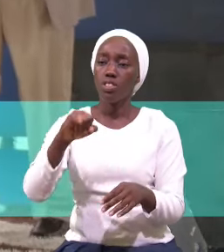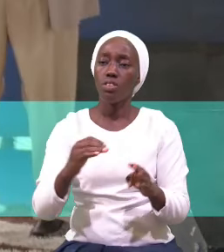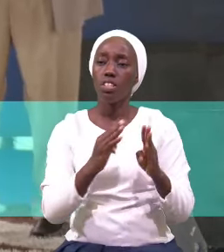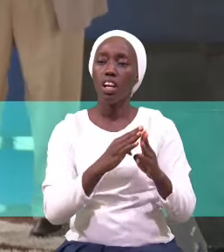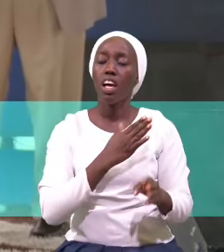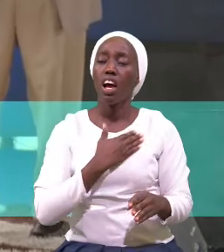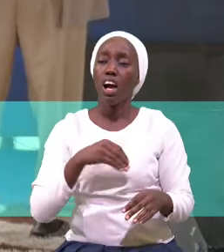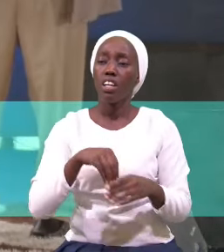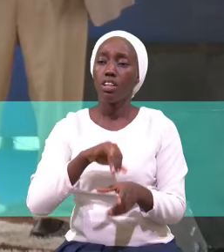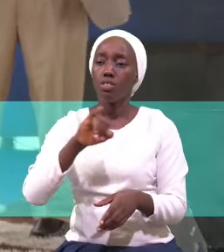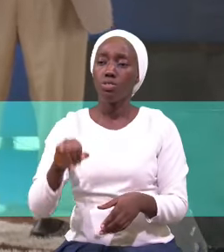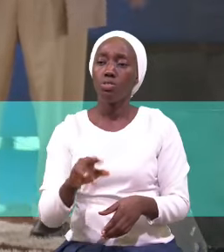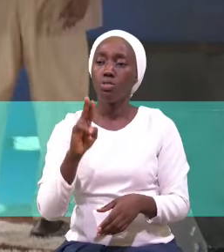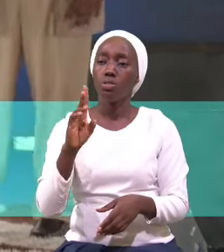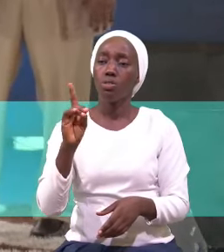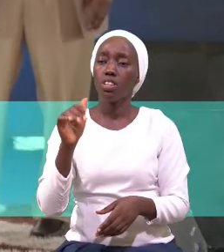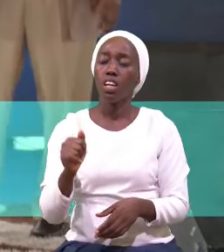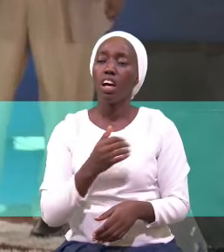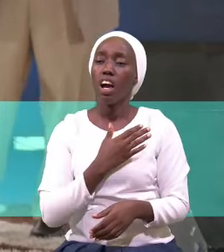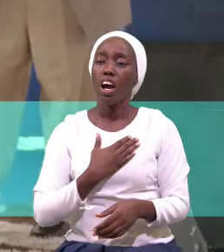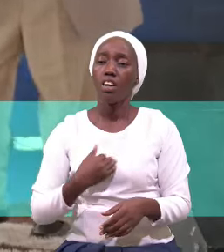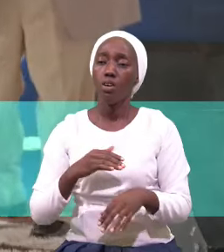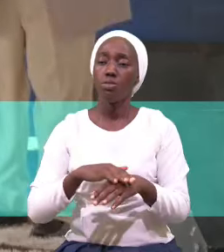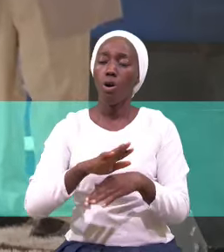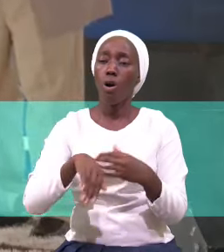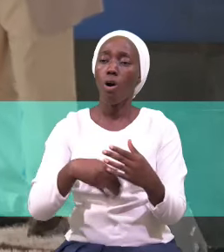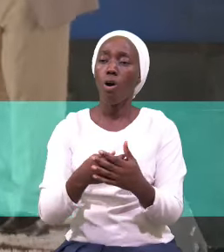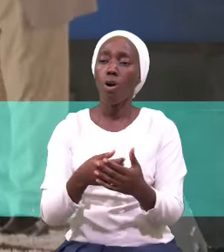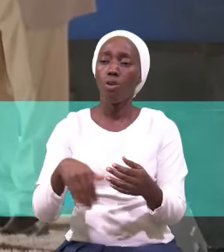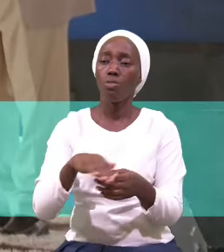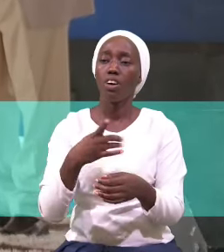and Samaria and to the uttermost part of the earth.